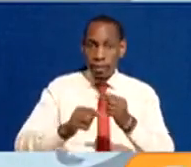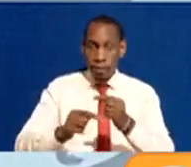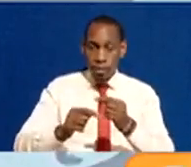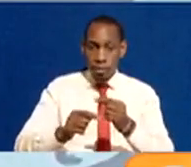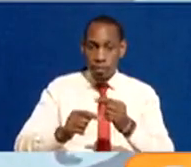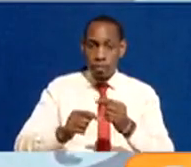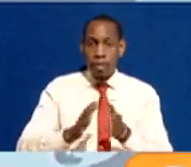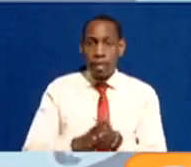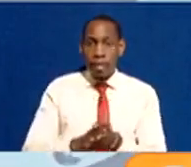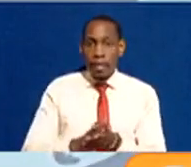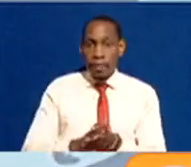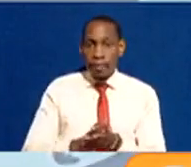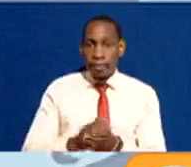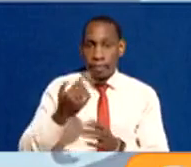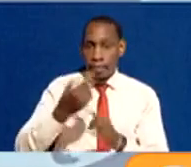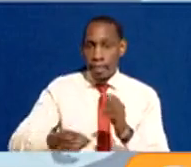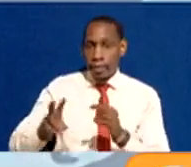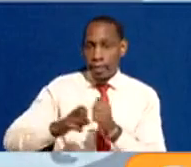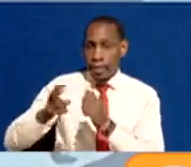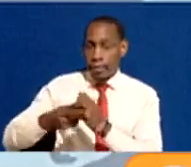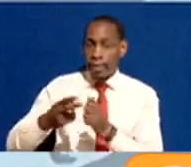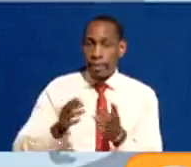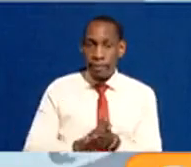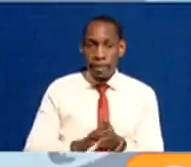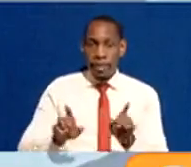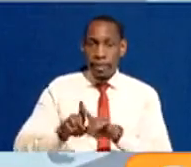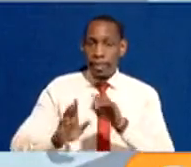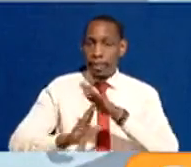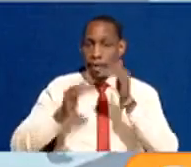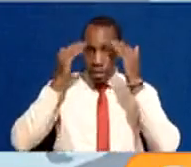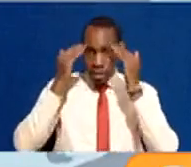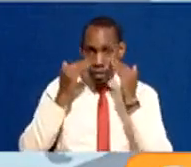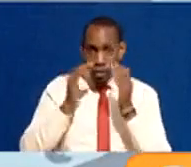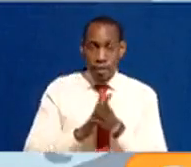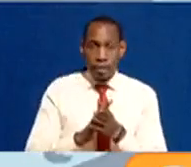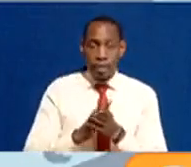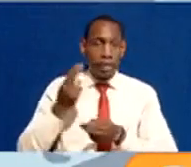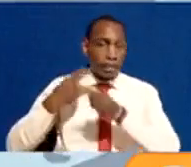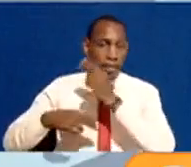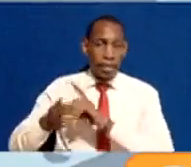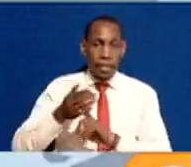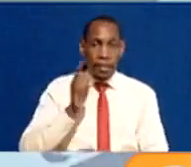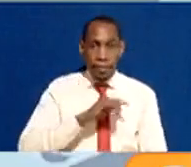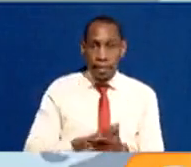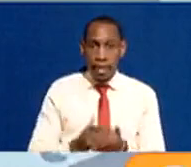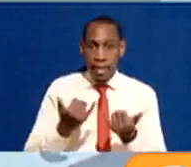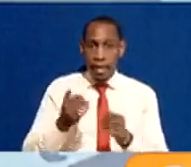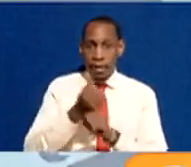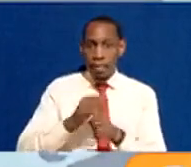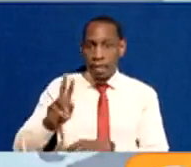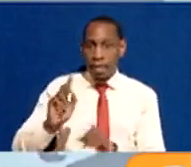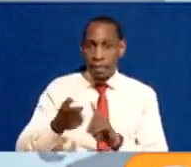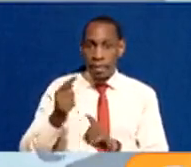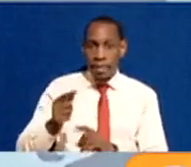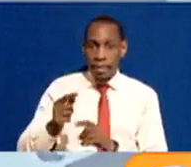forward. Then came 2017. And the Supreme Court made history, making Kenya the first